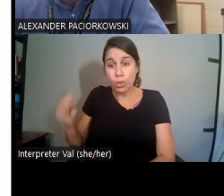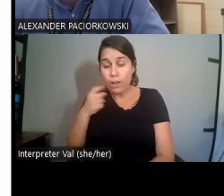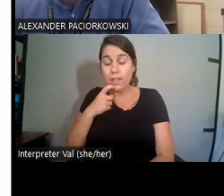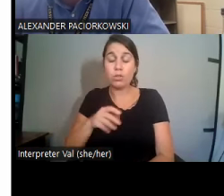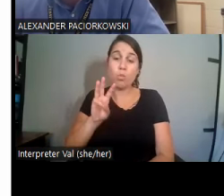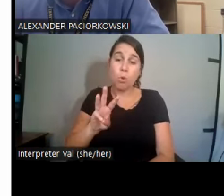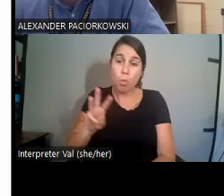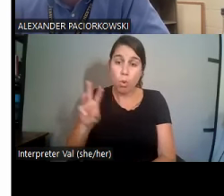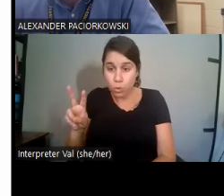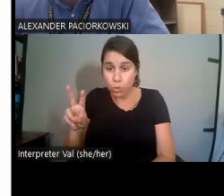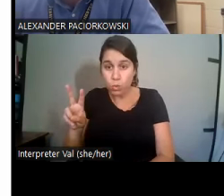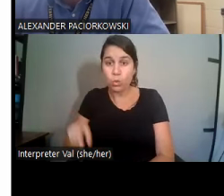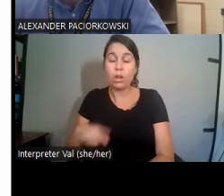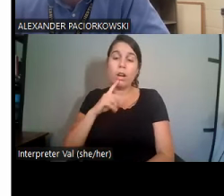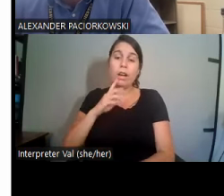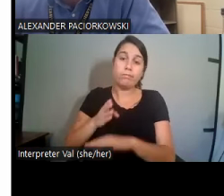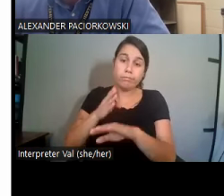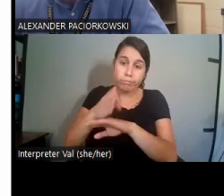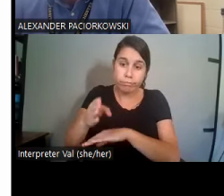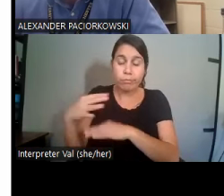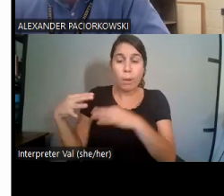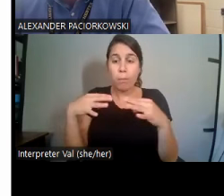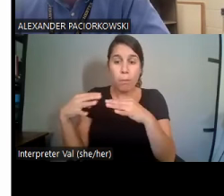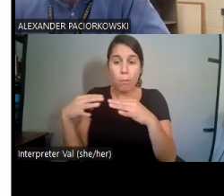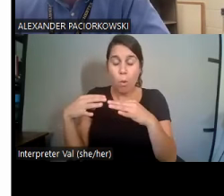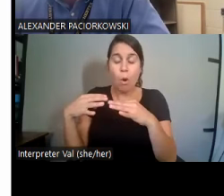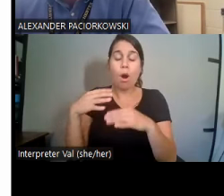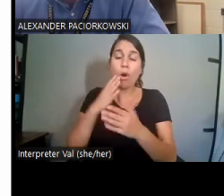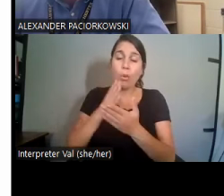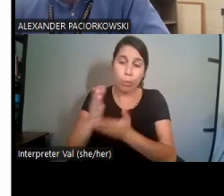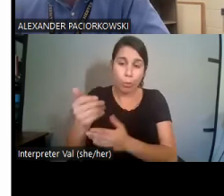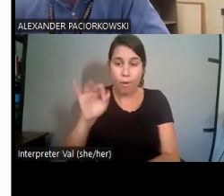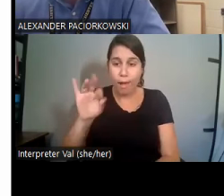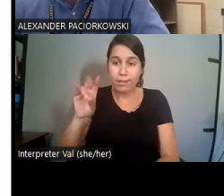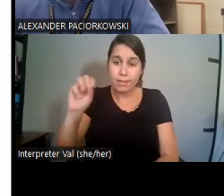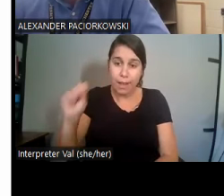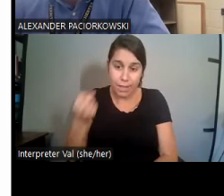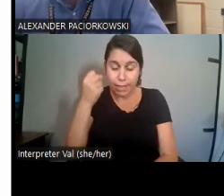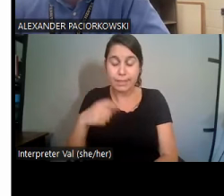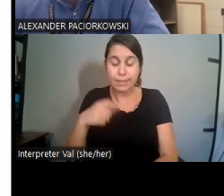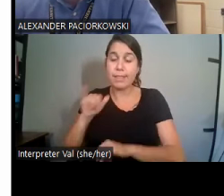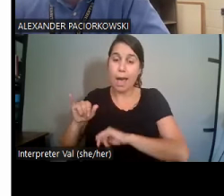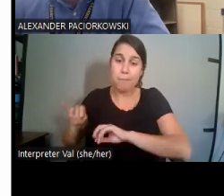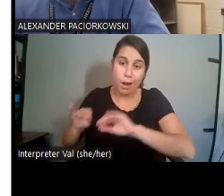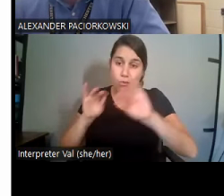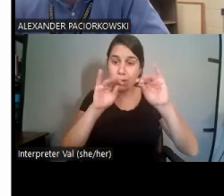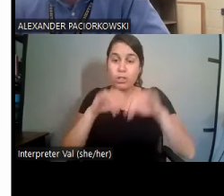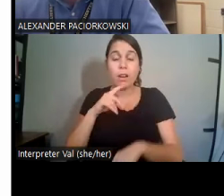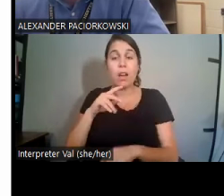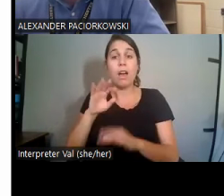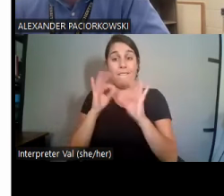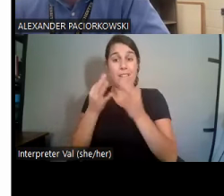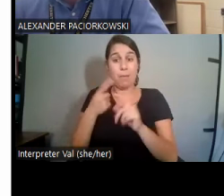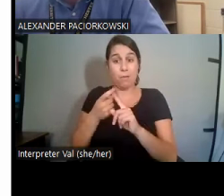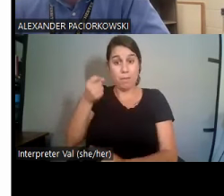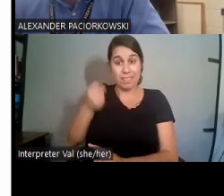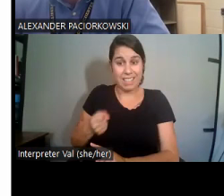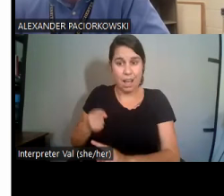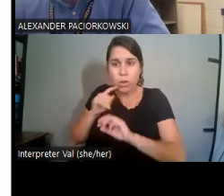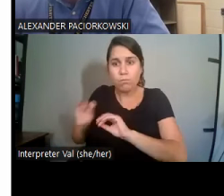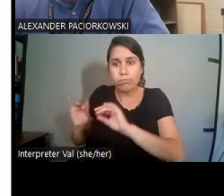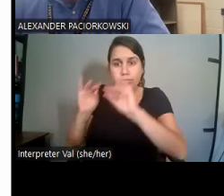II and the immediate post-war era up to 1970, where families from the South moved to more industrialized cities